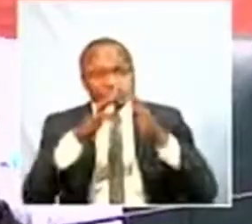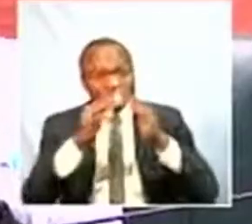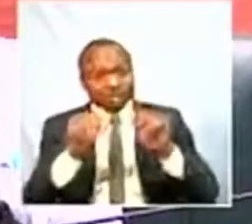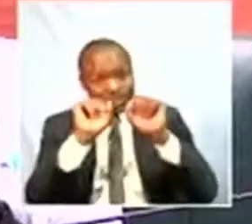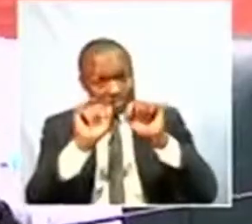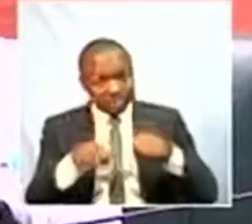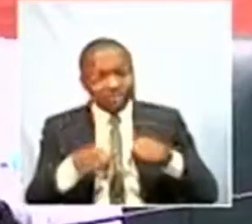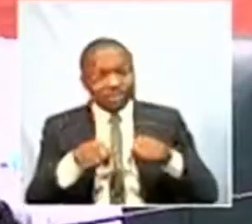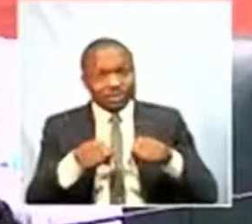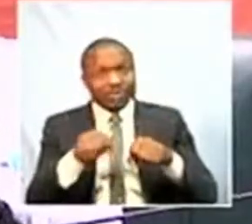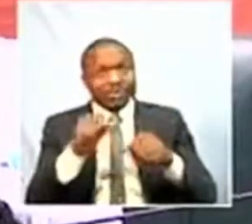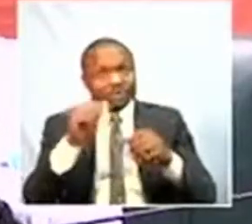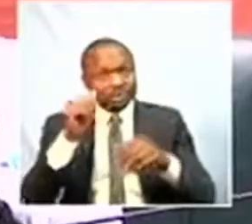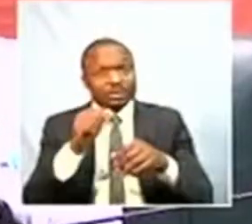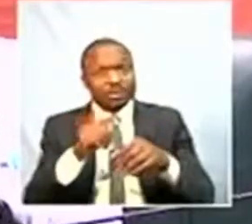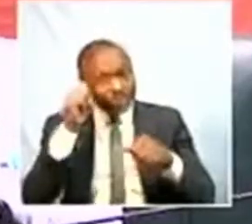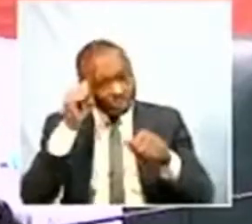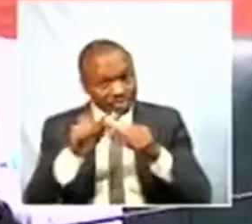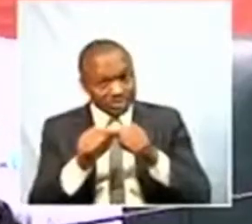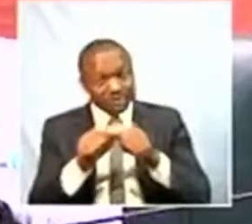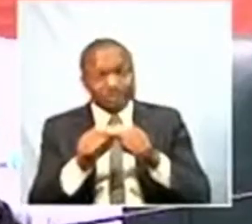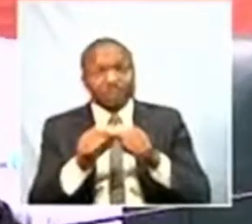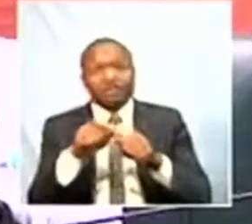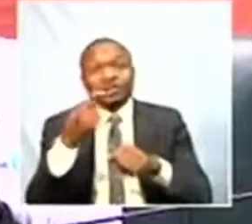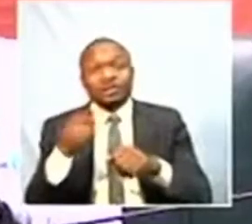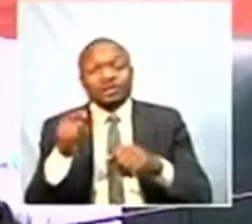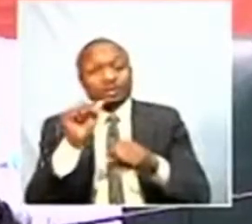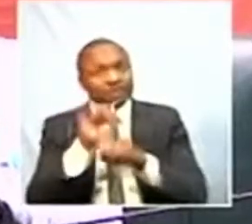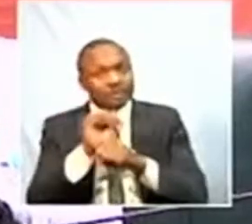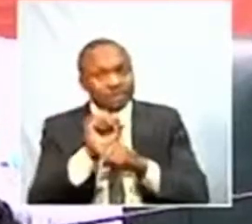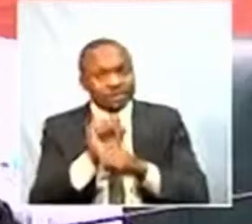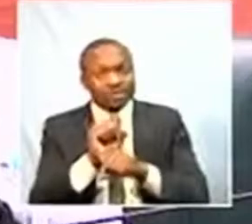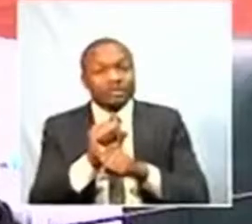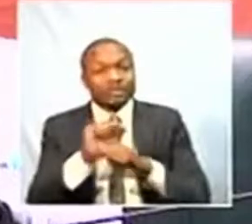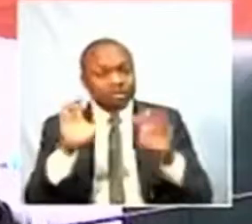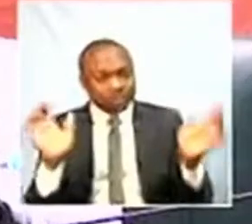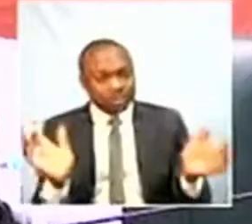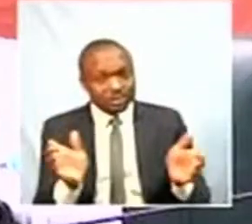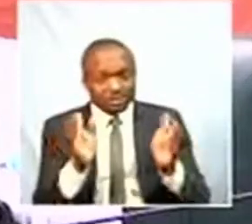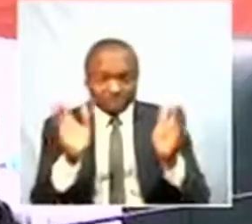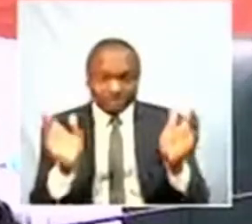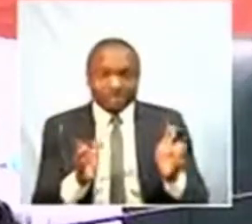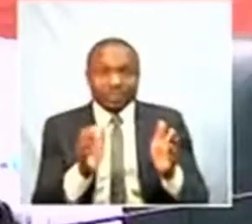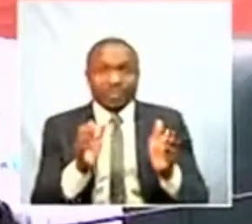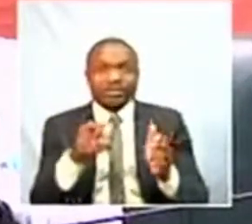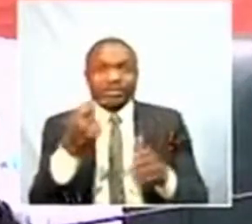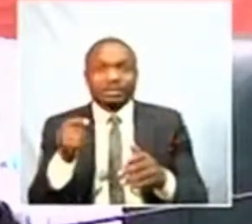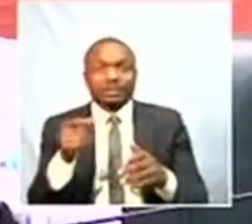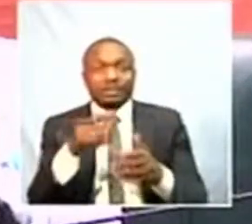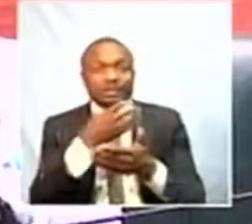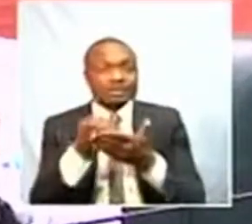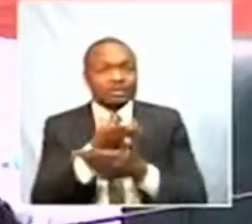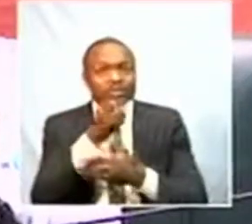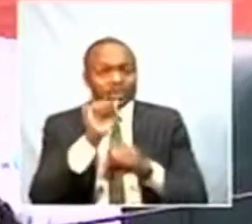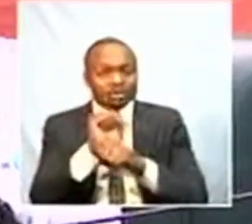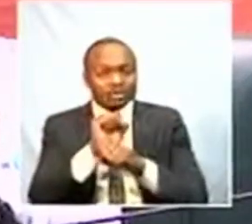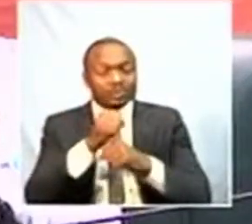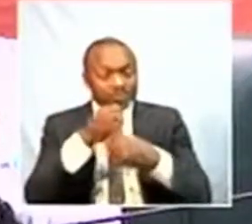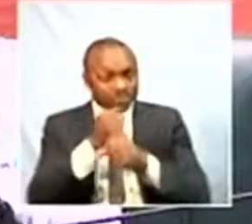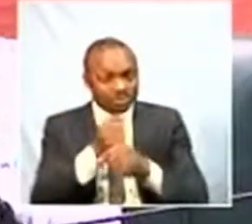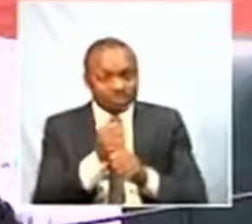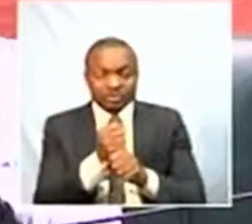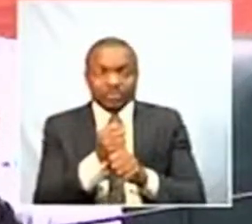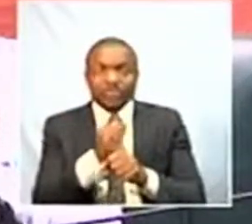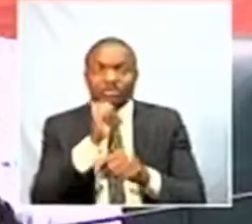bear with me that the ideas of the green job programs, which are promoting green economy and job creation. Madam Speaker, not